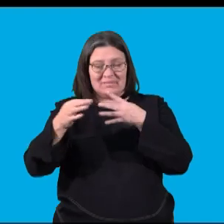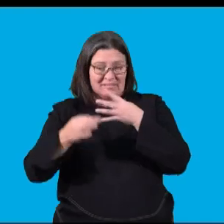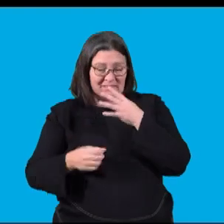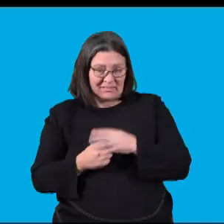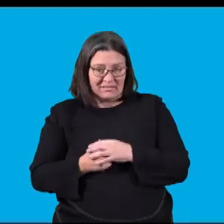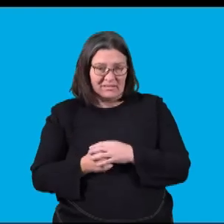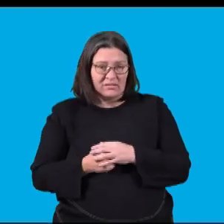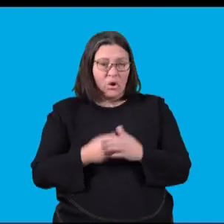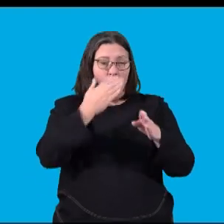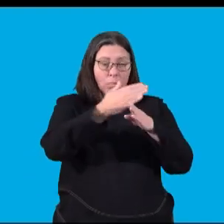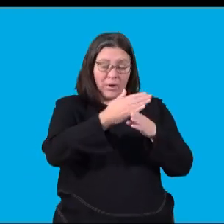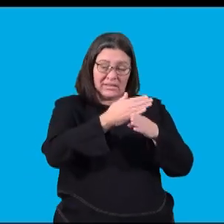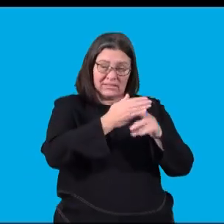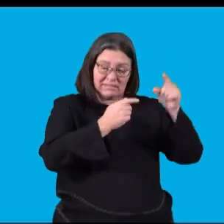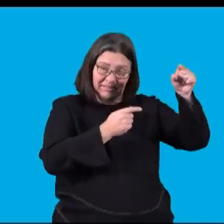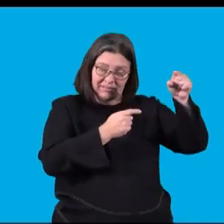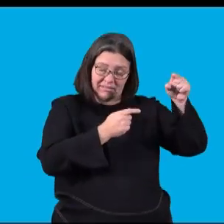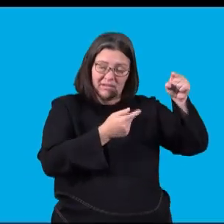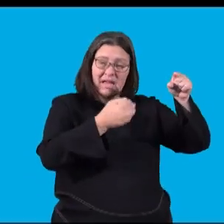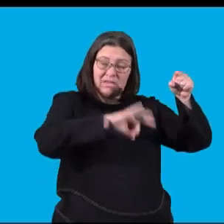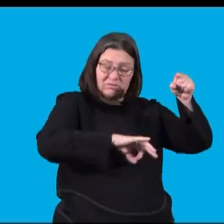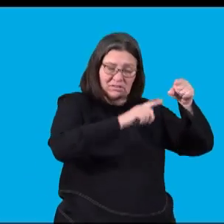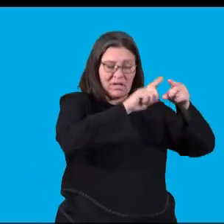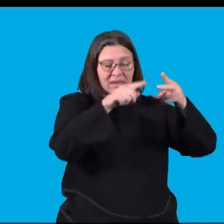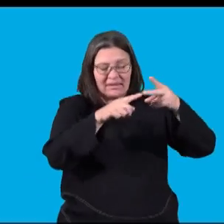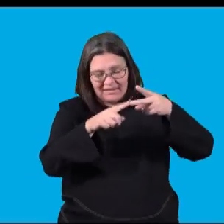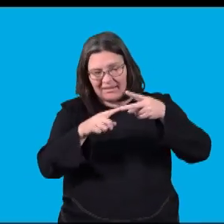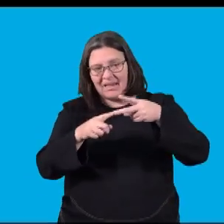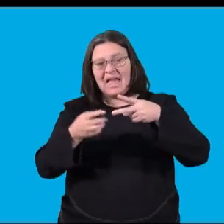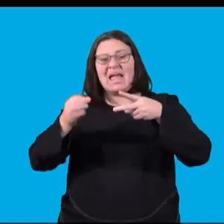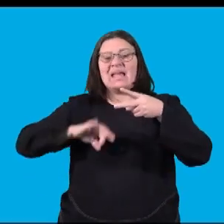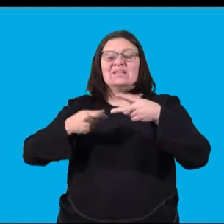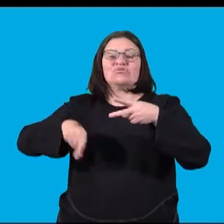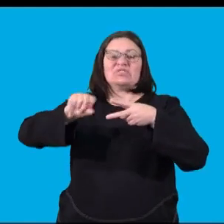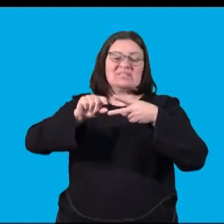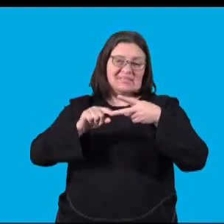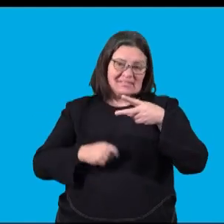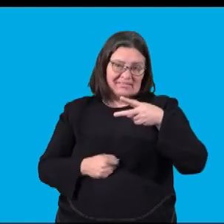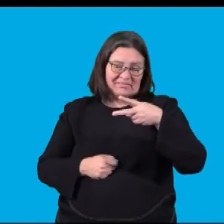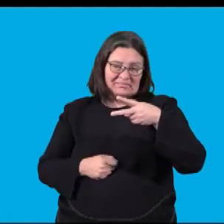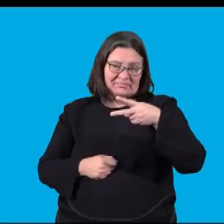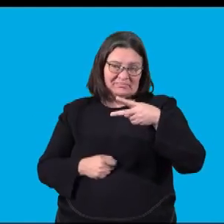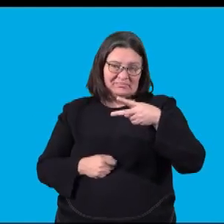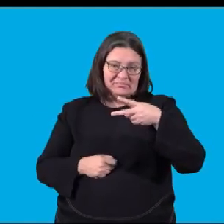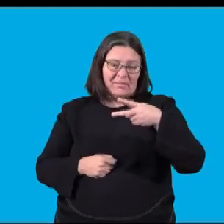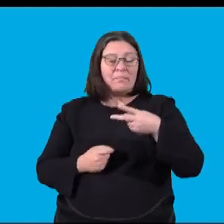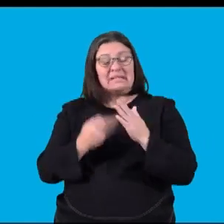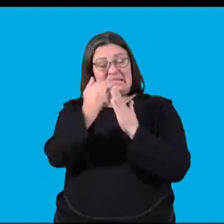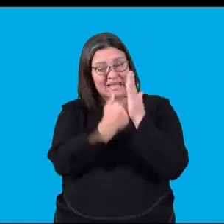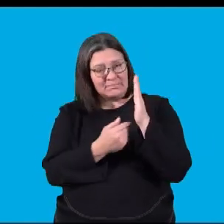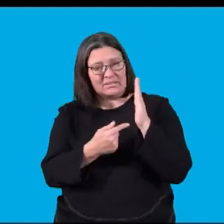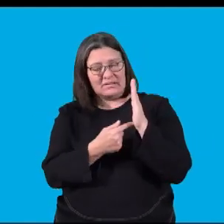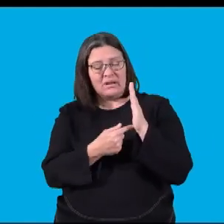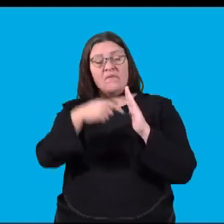after you have your operating profit there, then you have your interest income, then interest expense. But it still goes onto